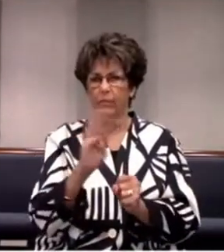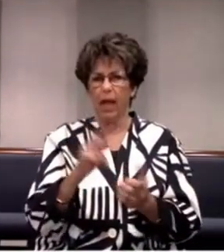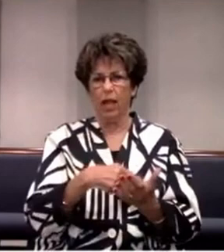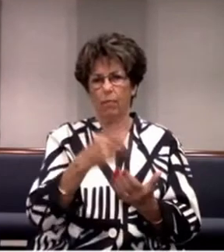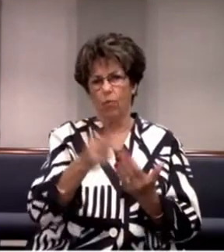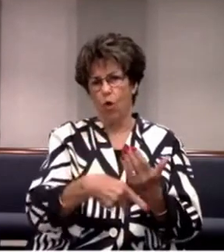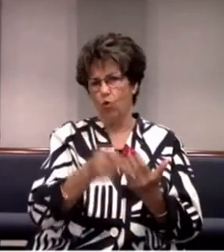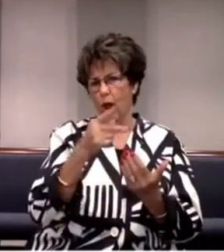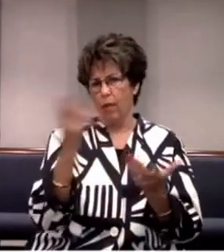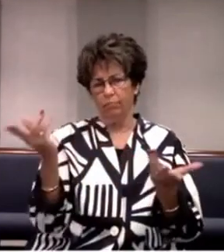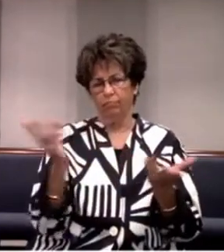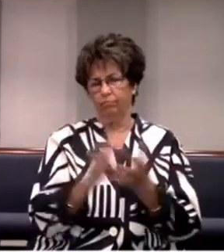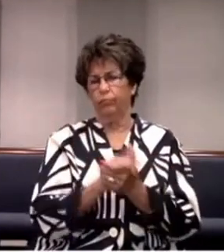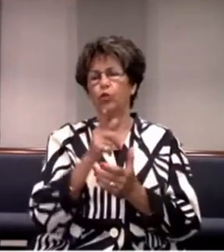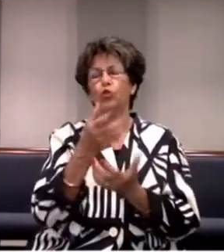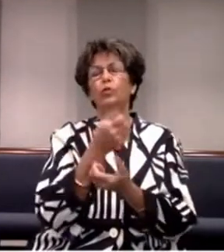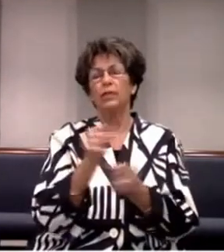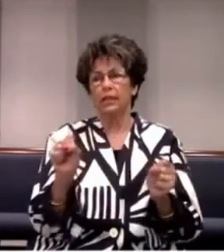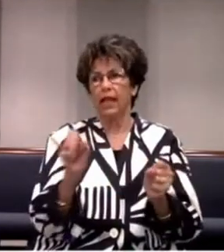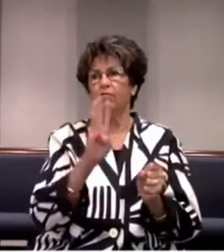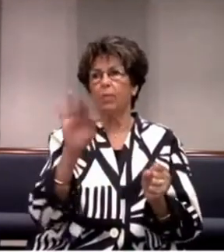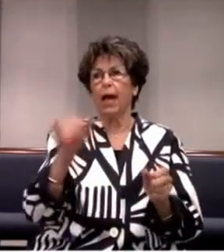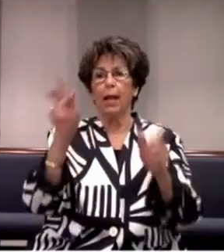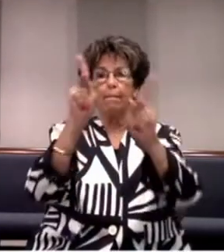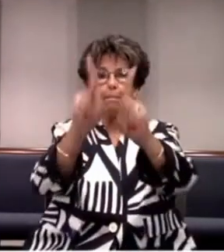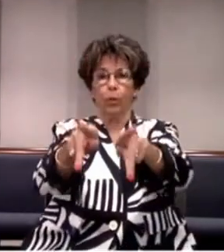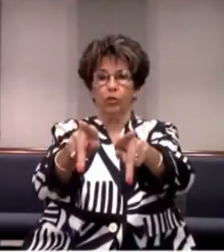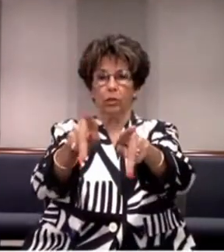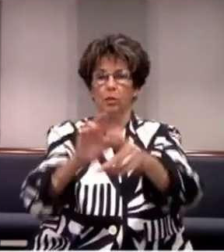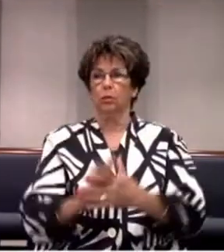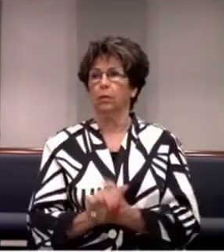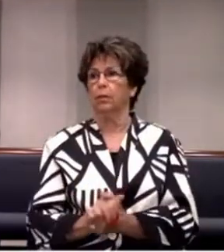sir. You were saved by a person.